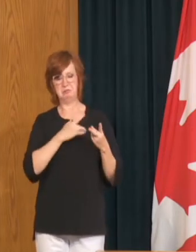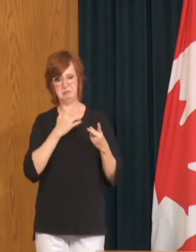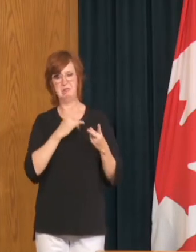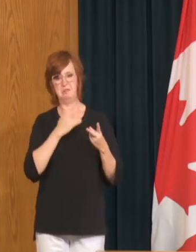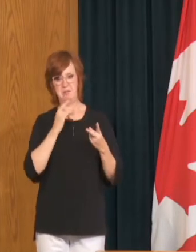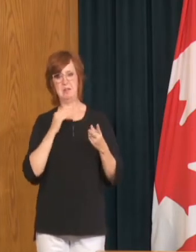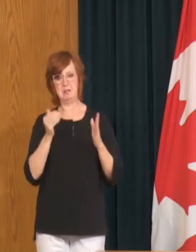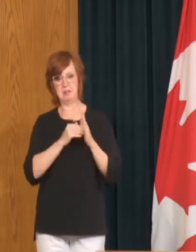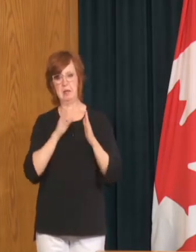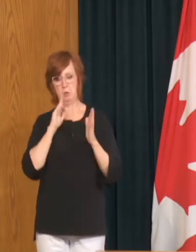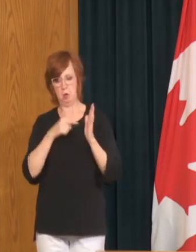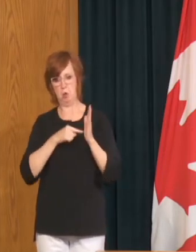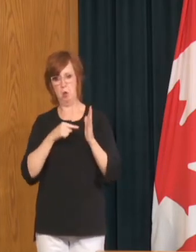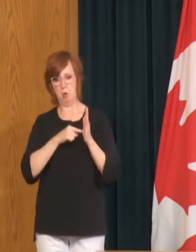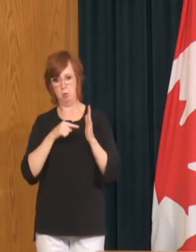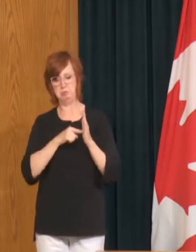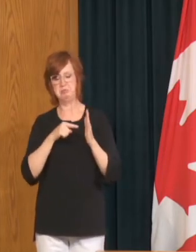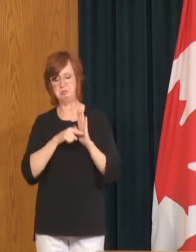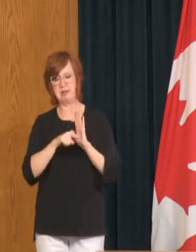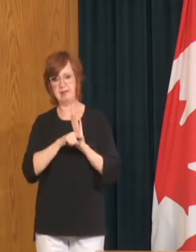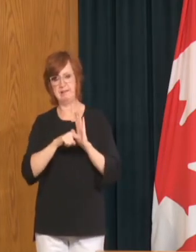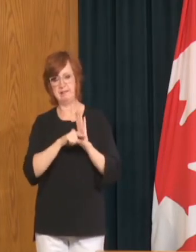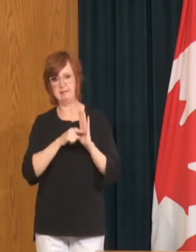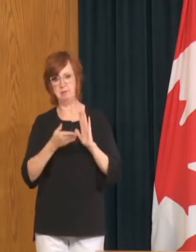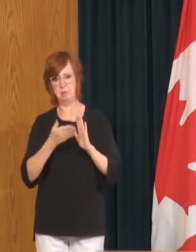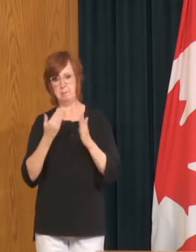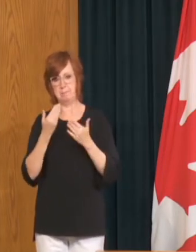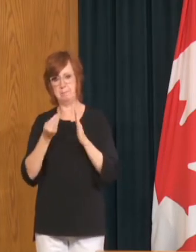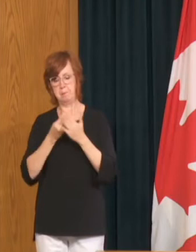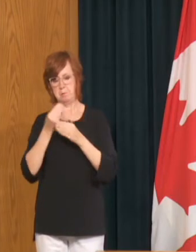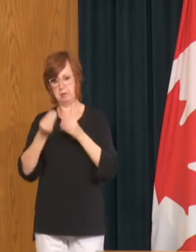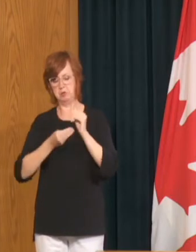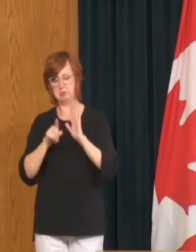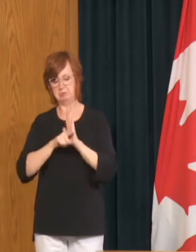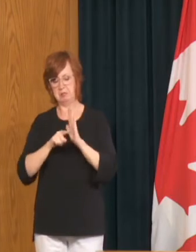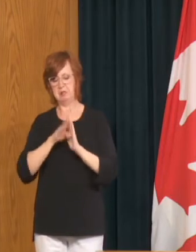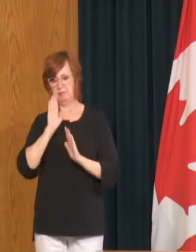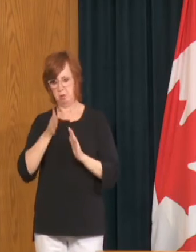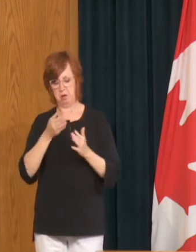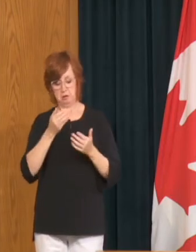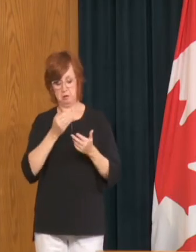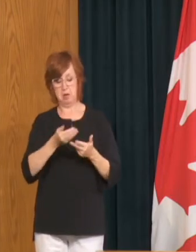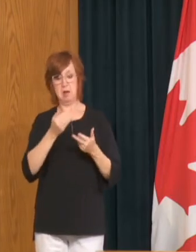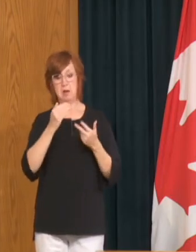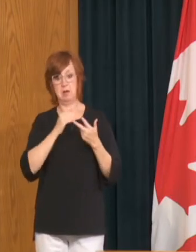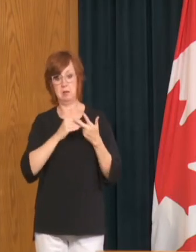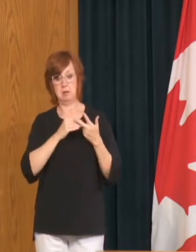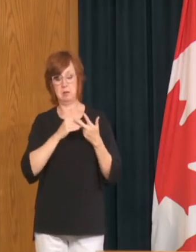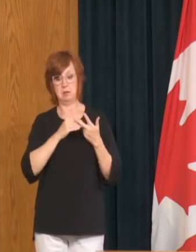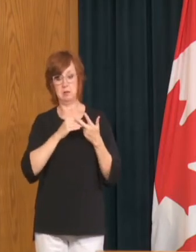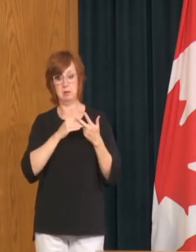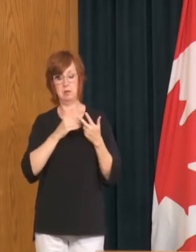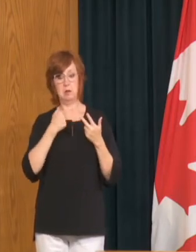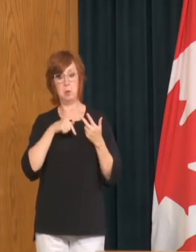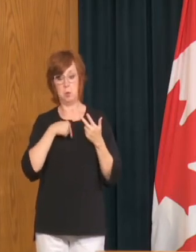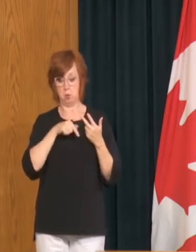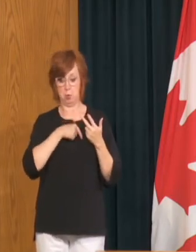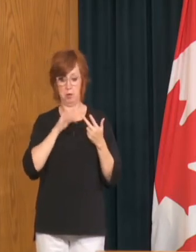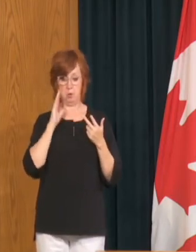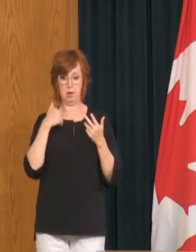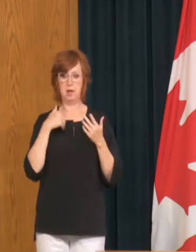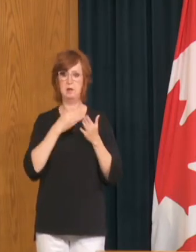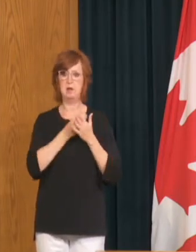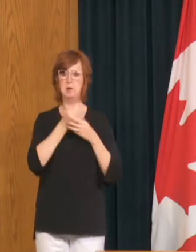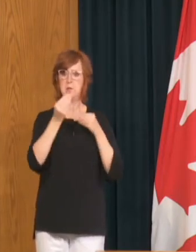to what we may have a little better idea at the first quarter report here in August with respect to some of the projections going out